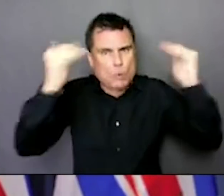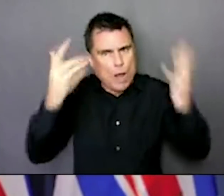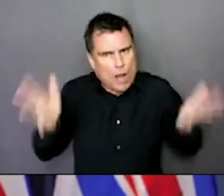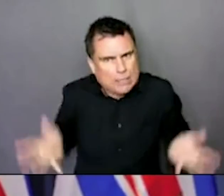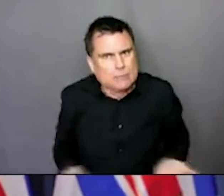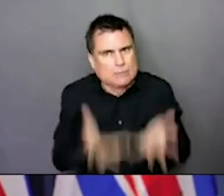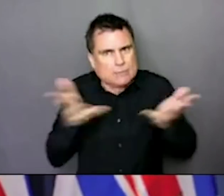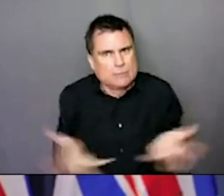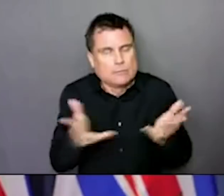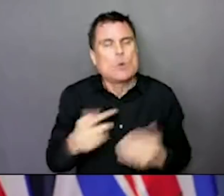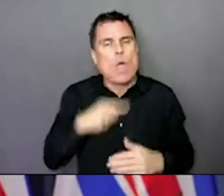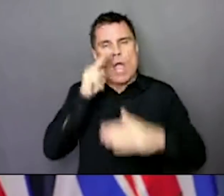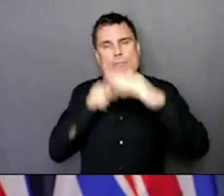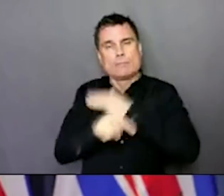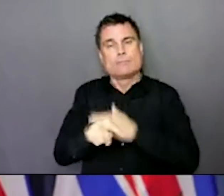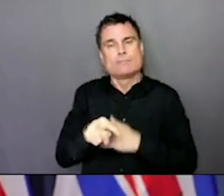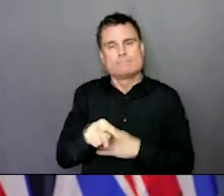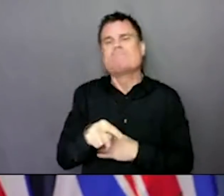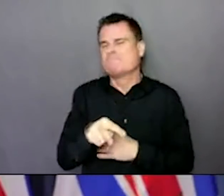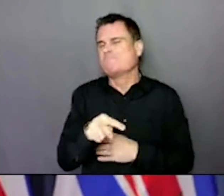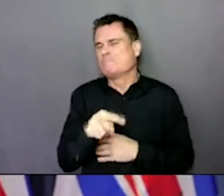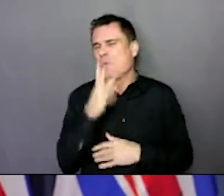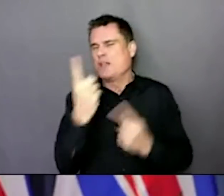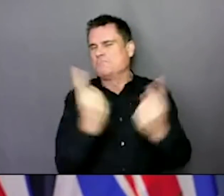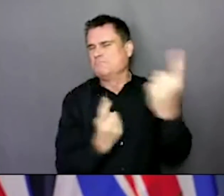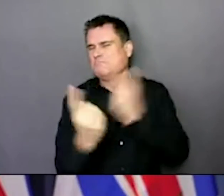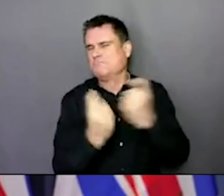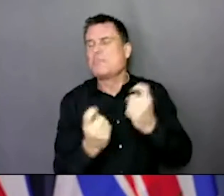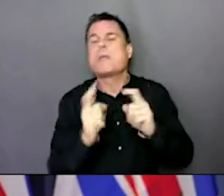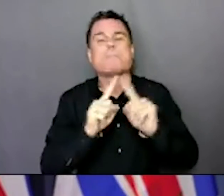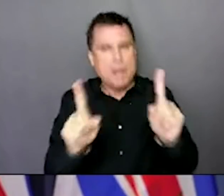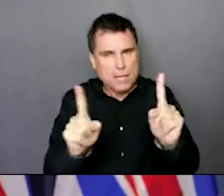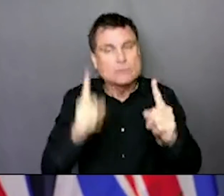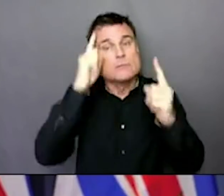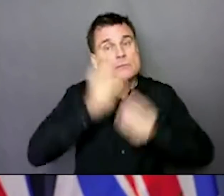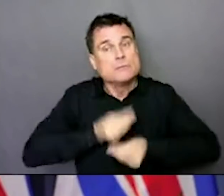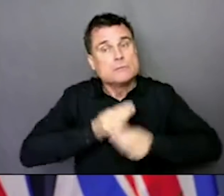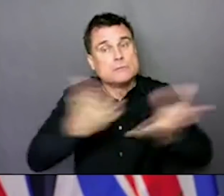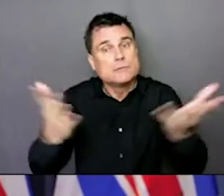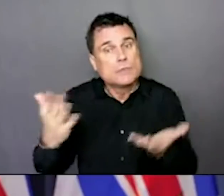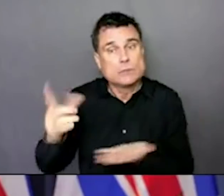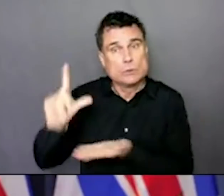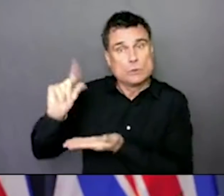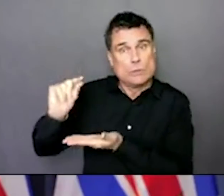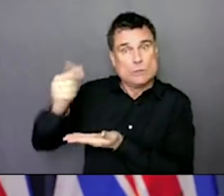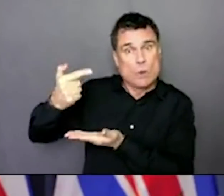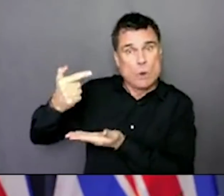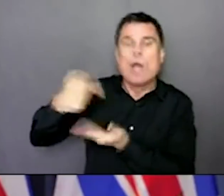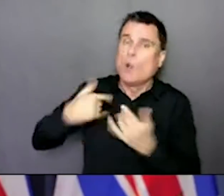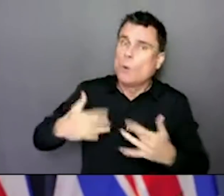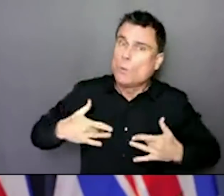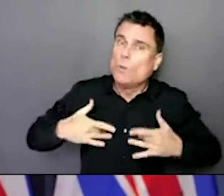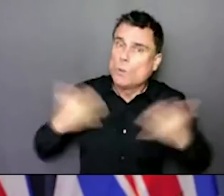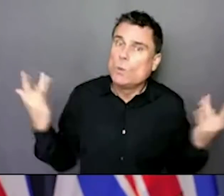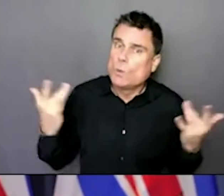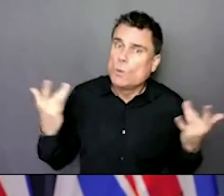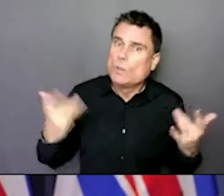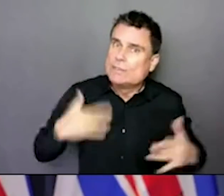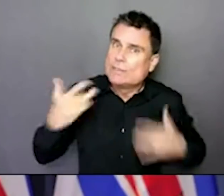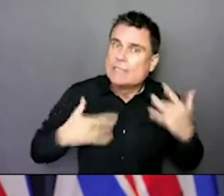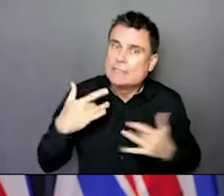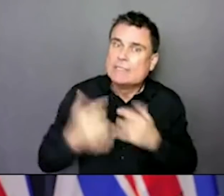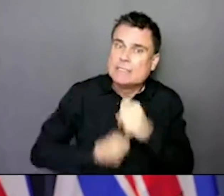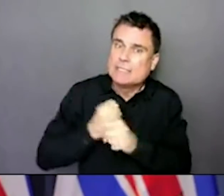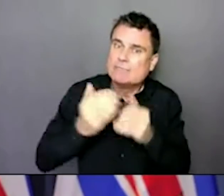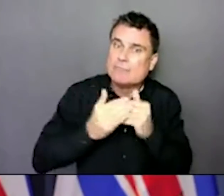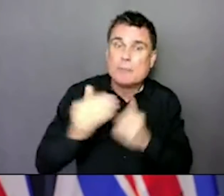say again at the outset that I'm very much looking forward to 2021. I think British Columbia stands very well positioned to take off